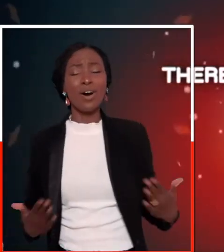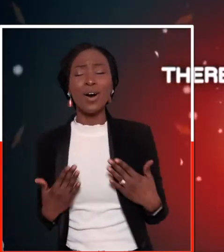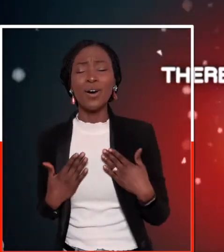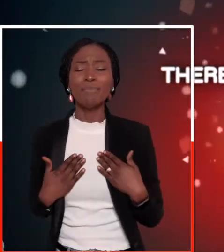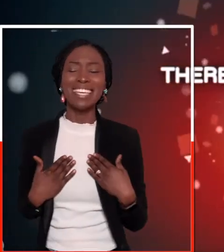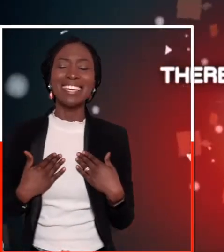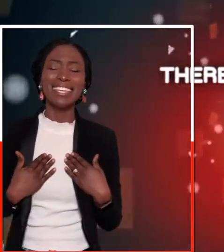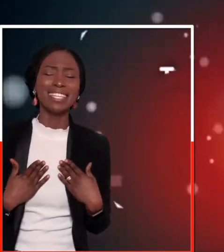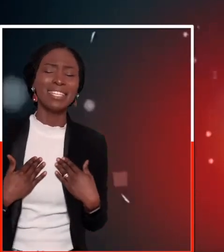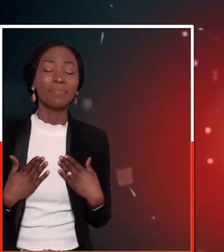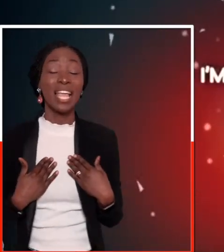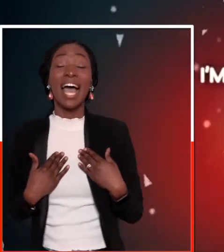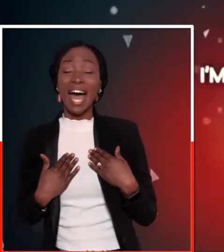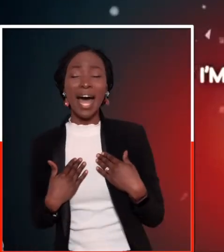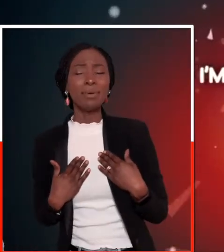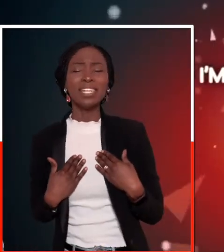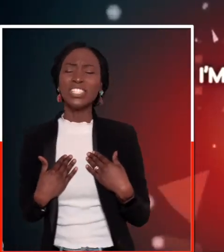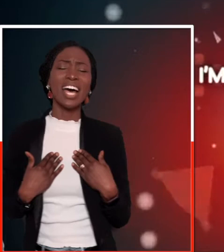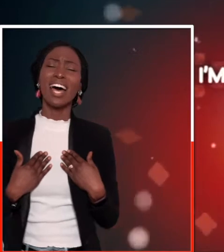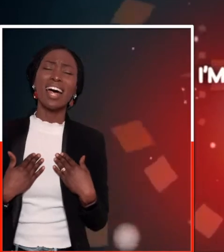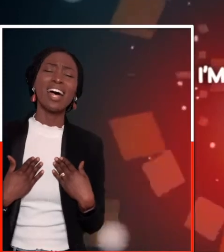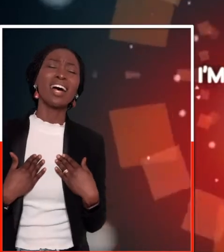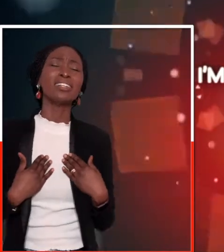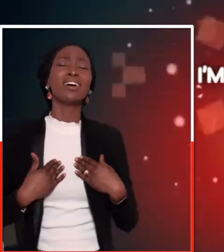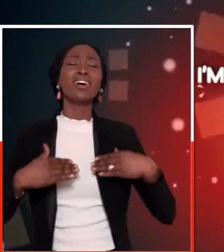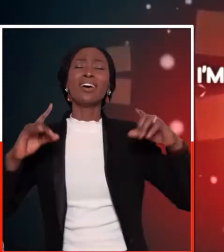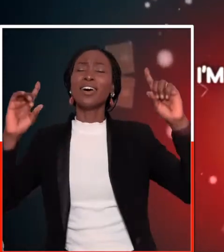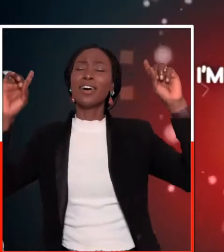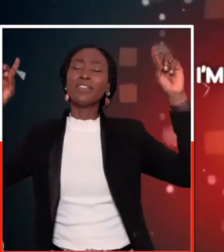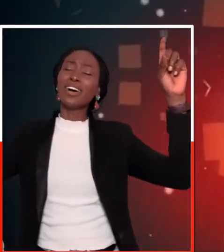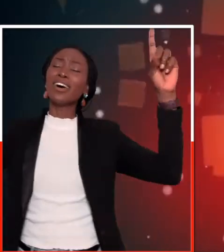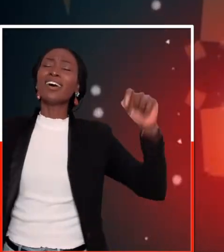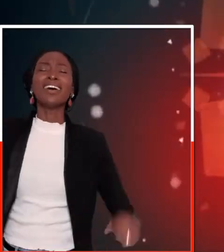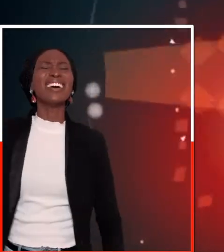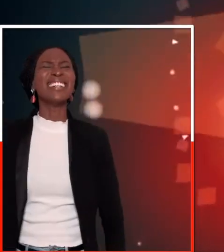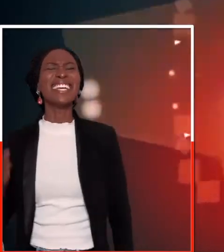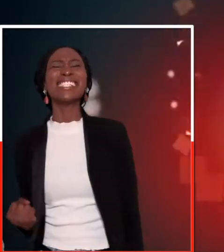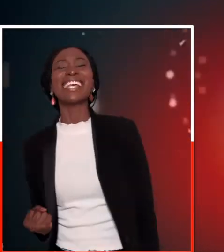Place for me, I'm a child of God.